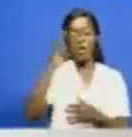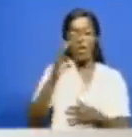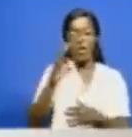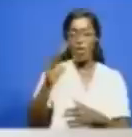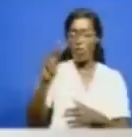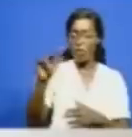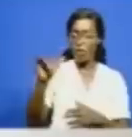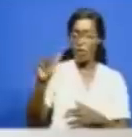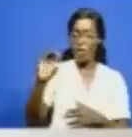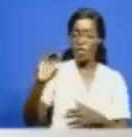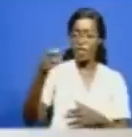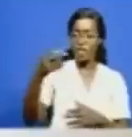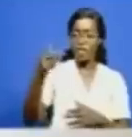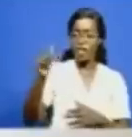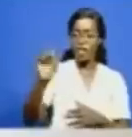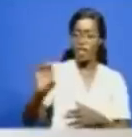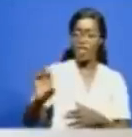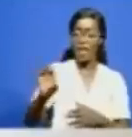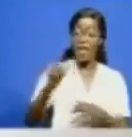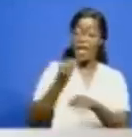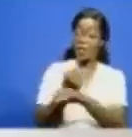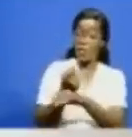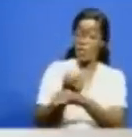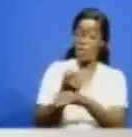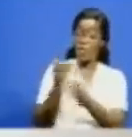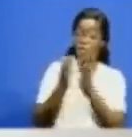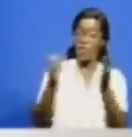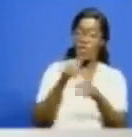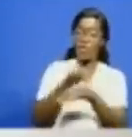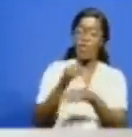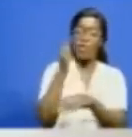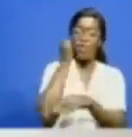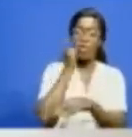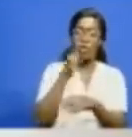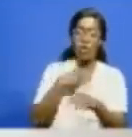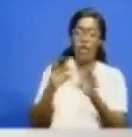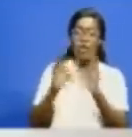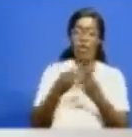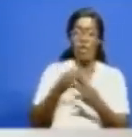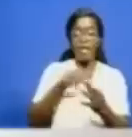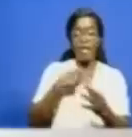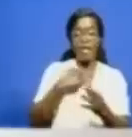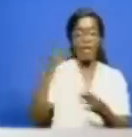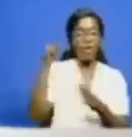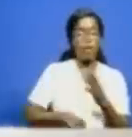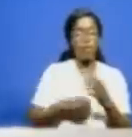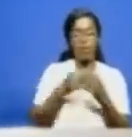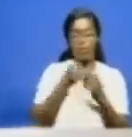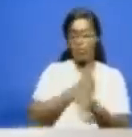Nyachae. And in this moment of great loss and sorrow, my family and I convey our deepest